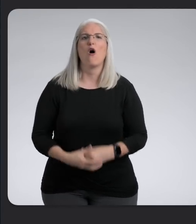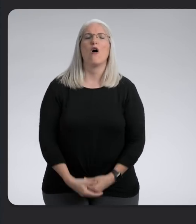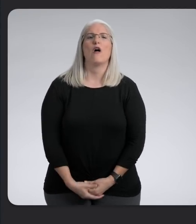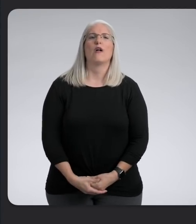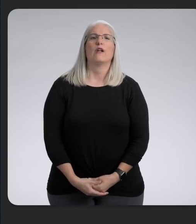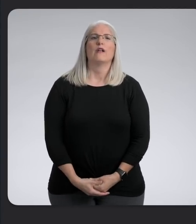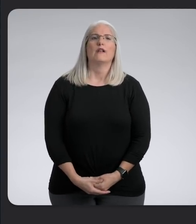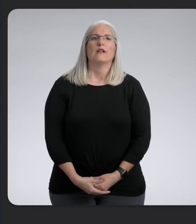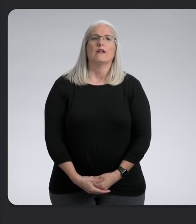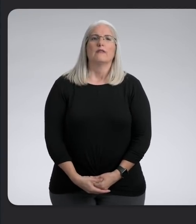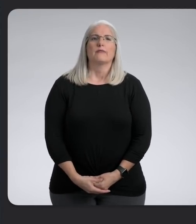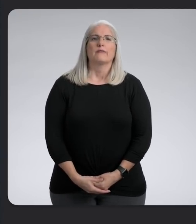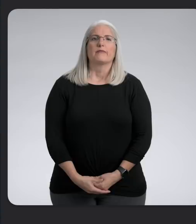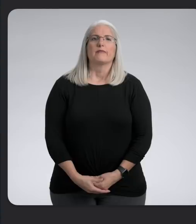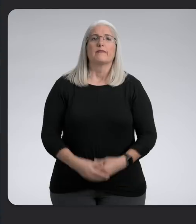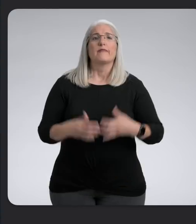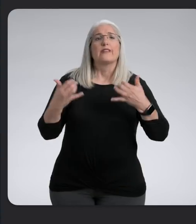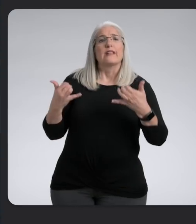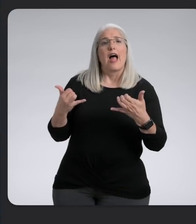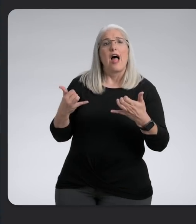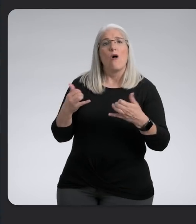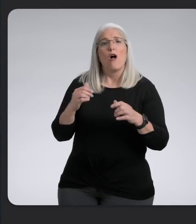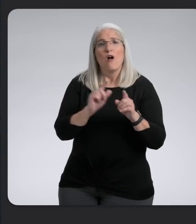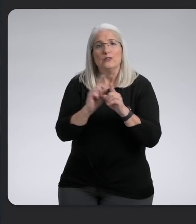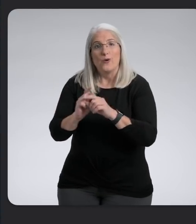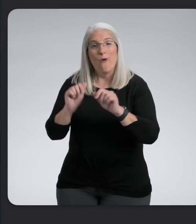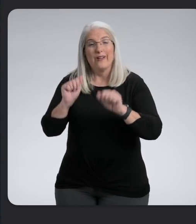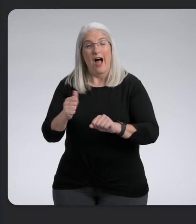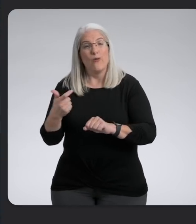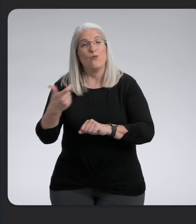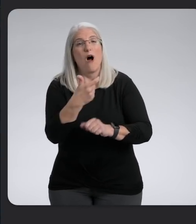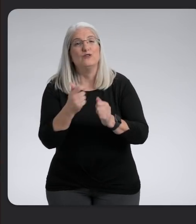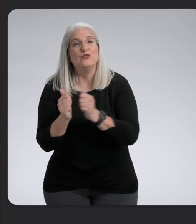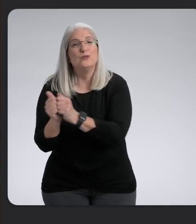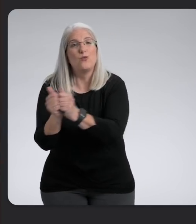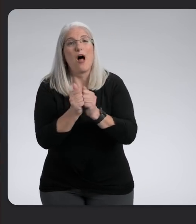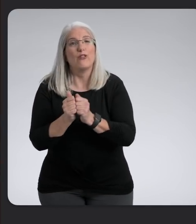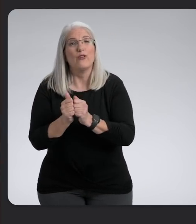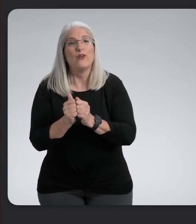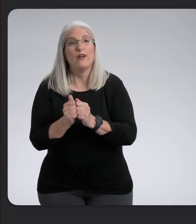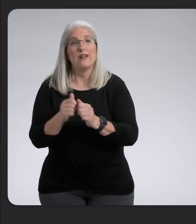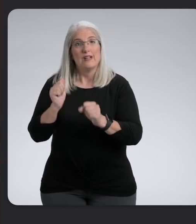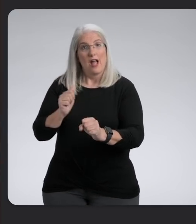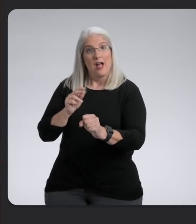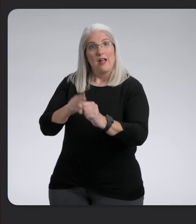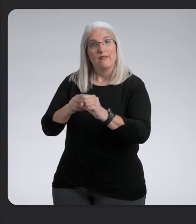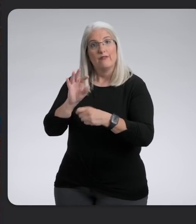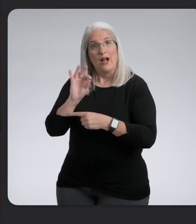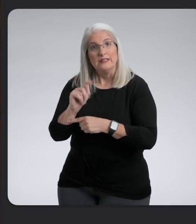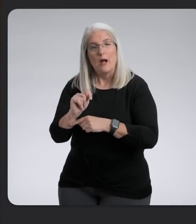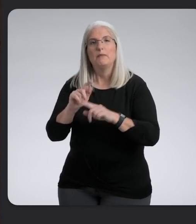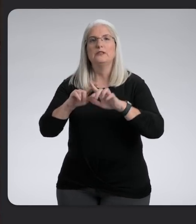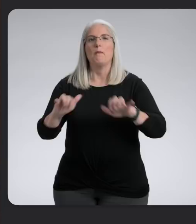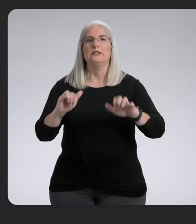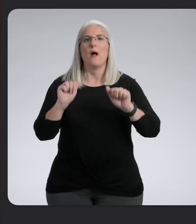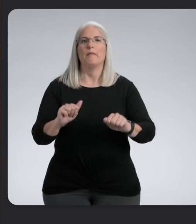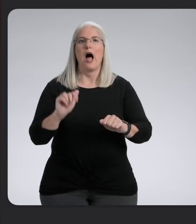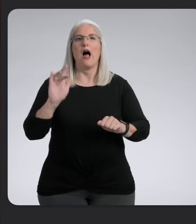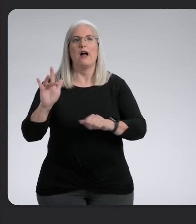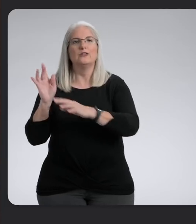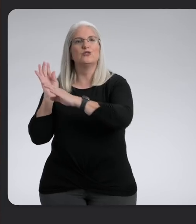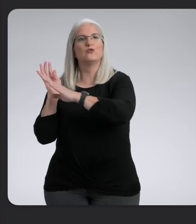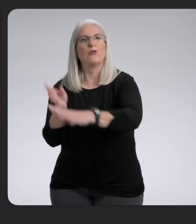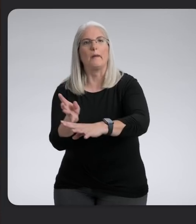let's check out what it's like to watch together. When you're on a FaceTime call, jump to a streaming app and press play. And